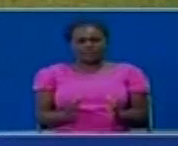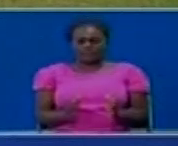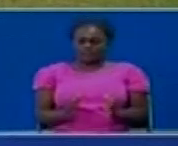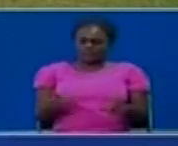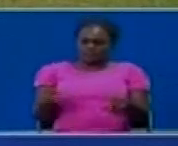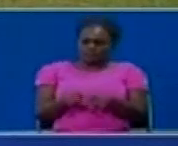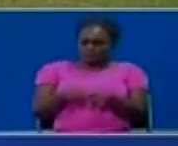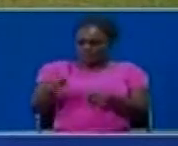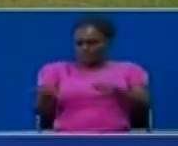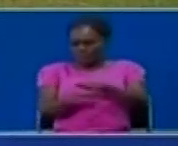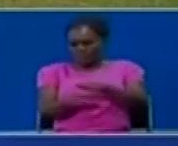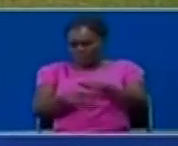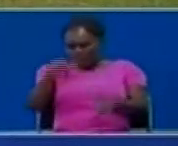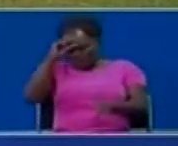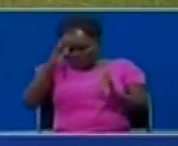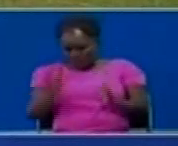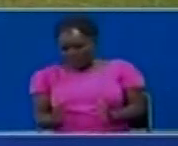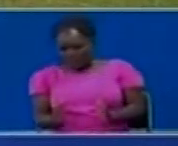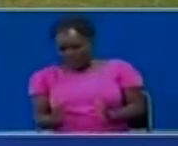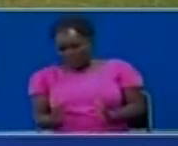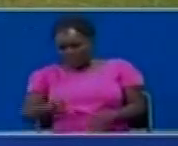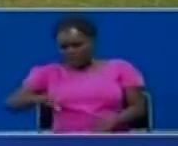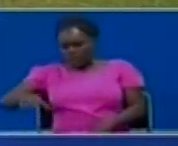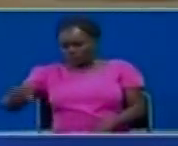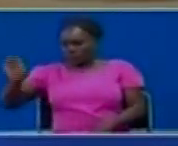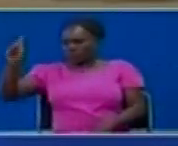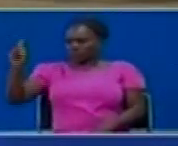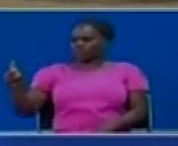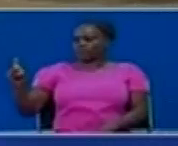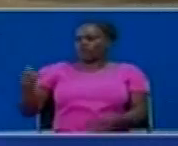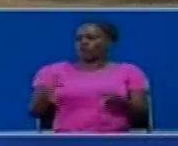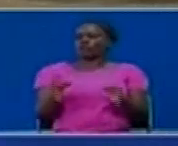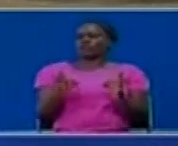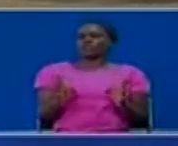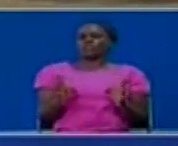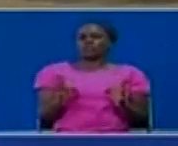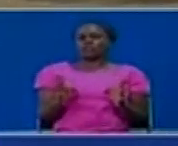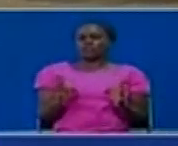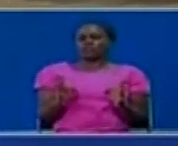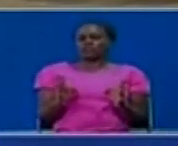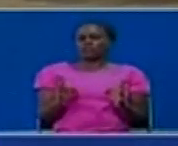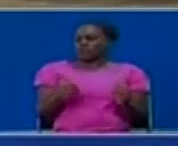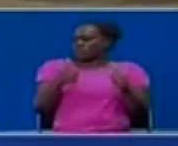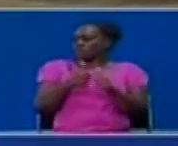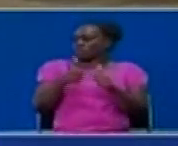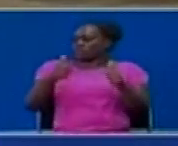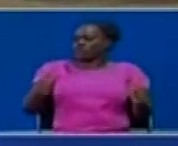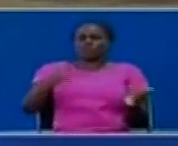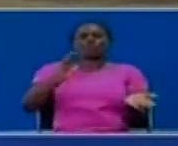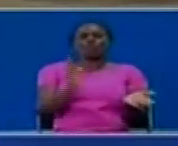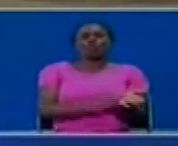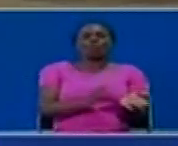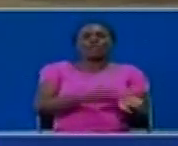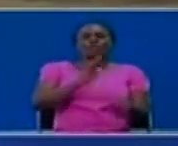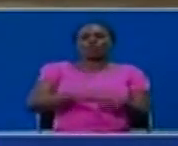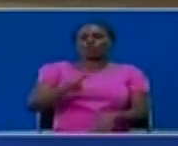administratively deputizes the governor as the county chief executive officer, declined to directly comment on the